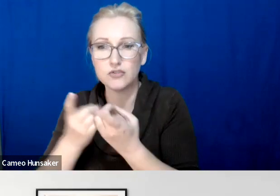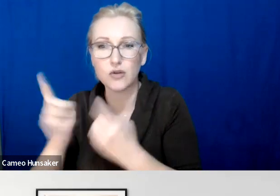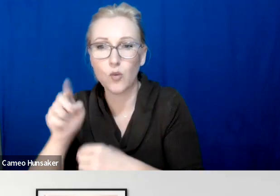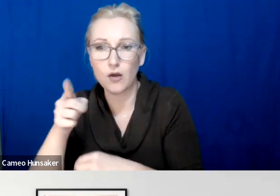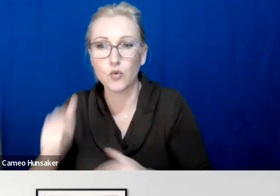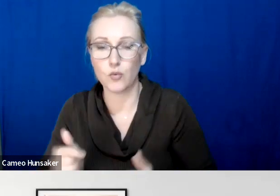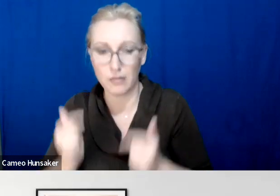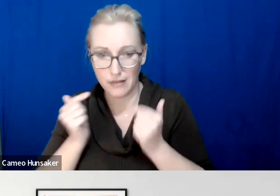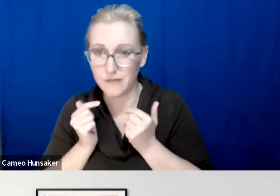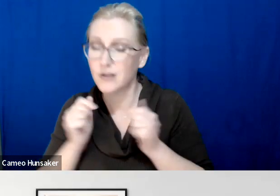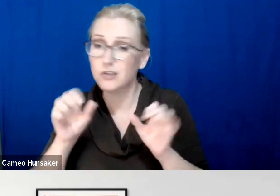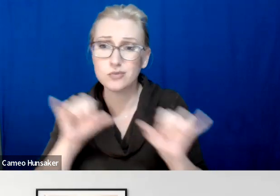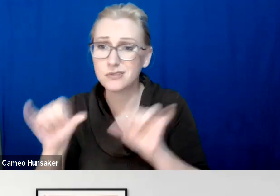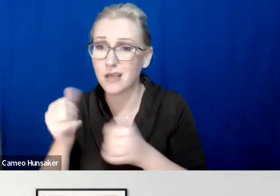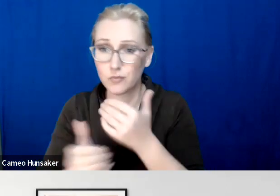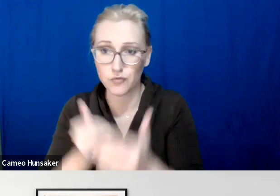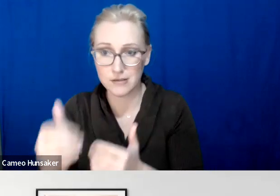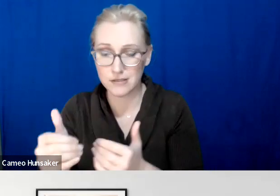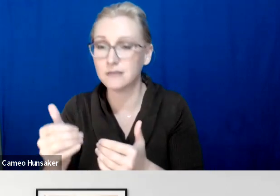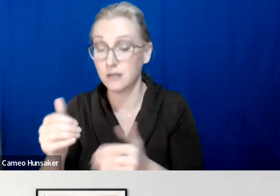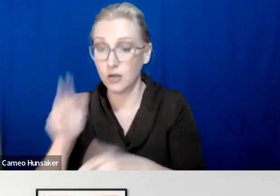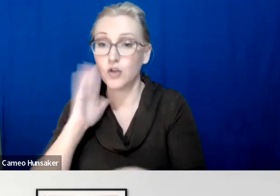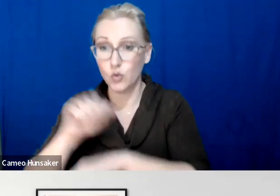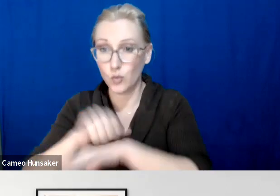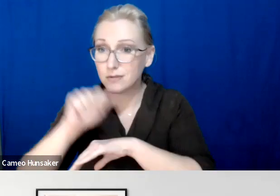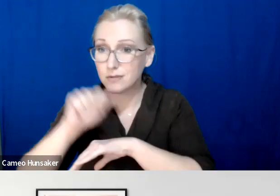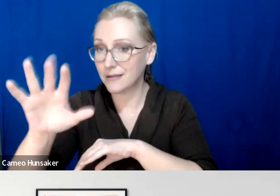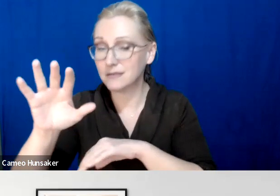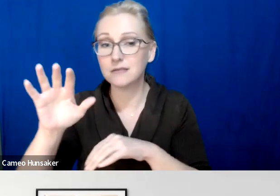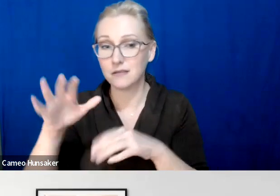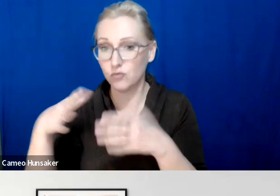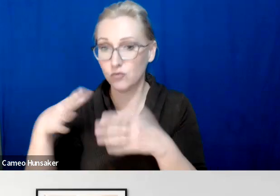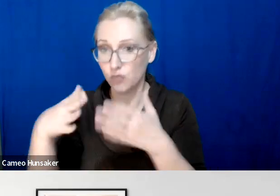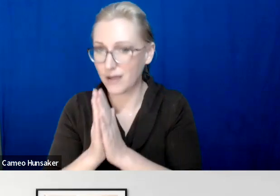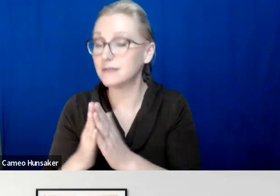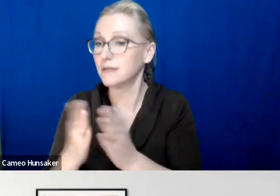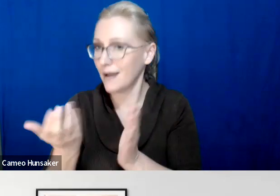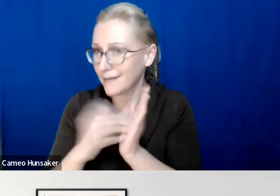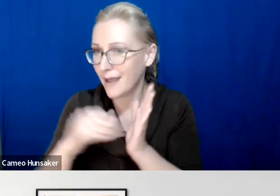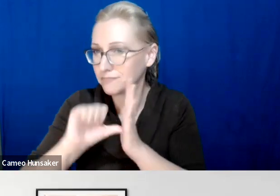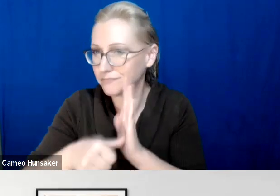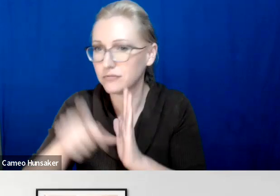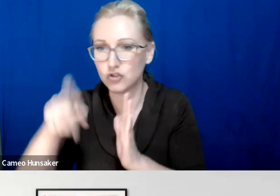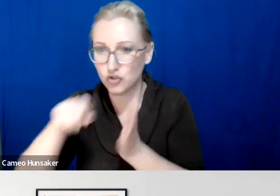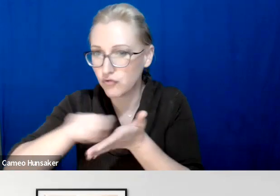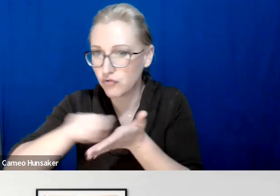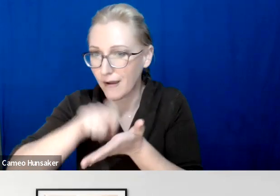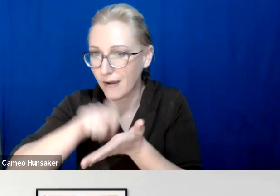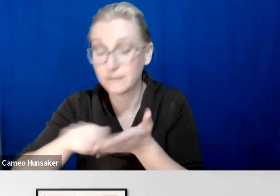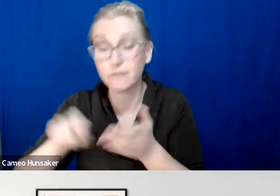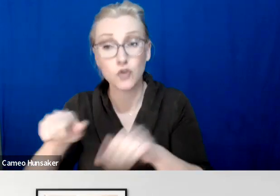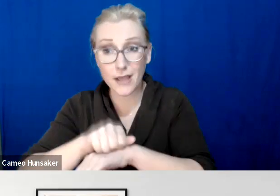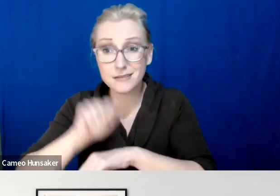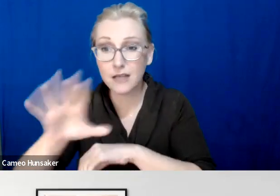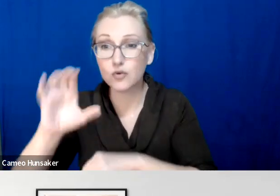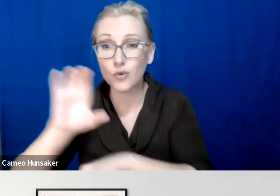evaluation. Again, I recommend you do it in writing. And you can do it to the case manager, or if you want to go above their head,